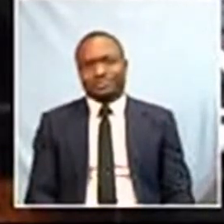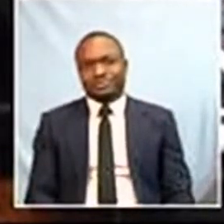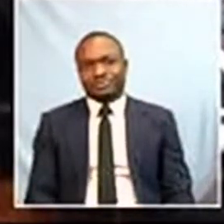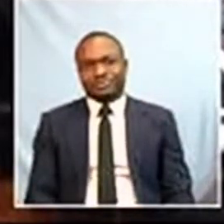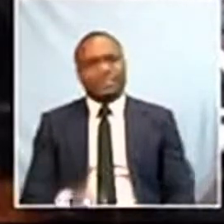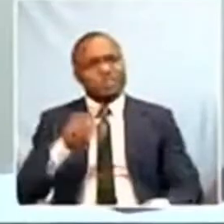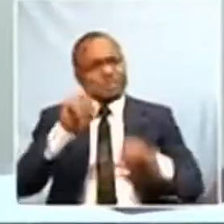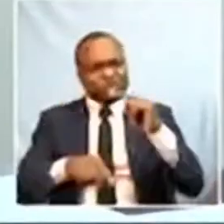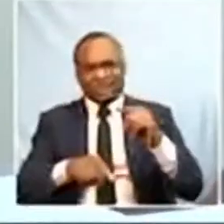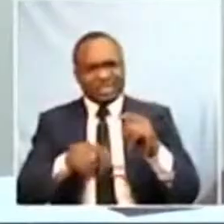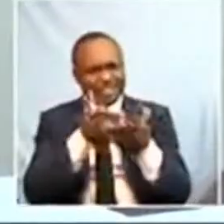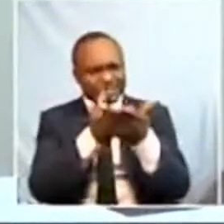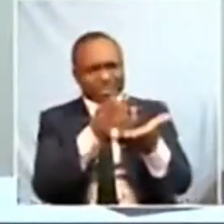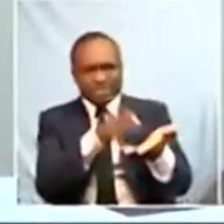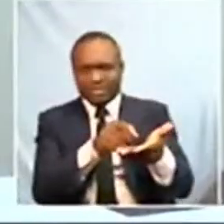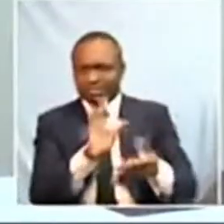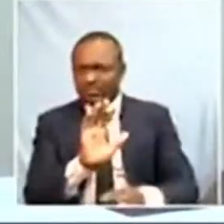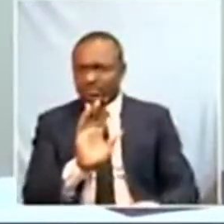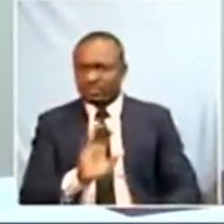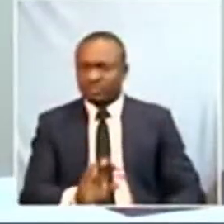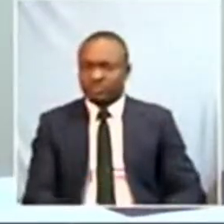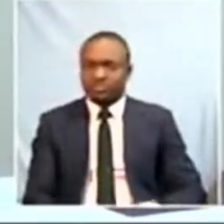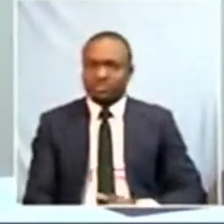You can't submit that.